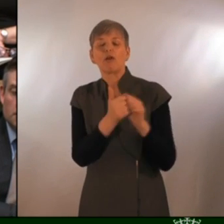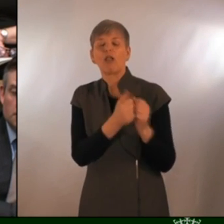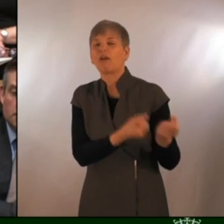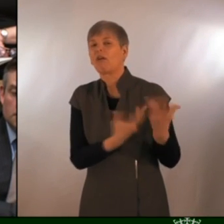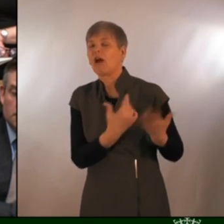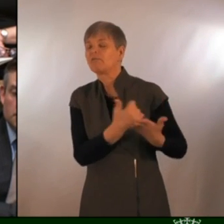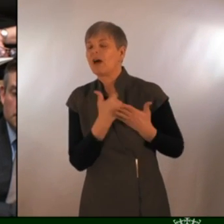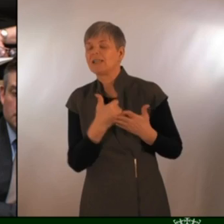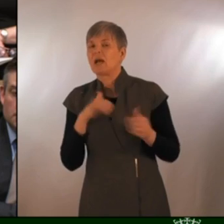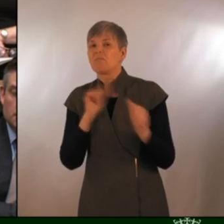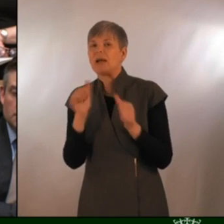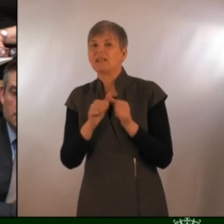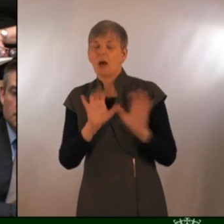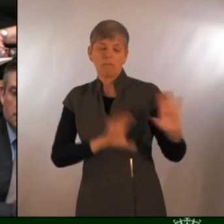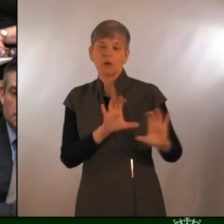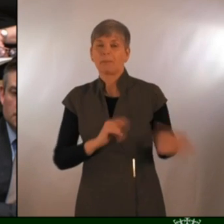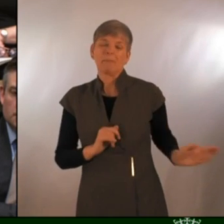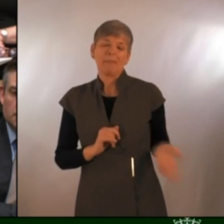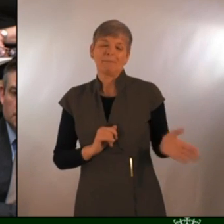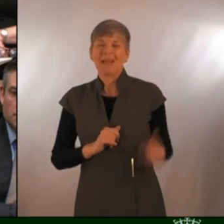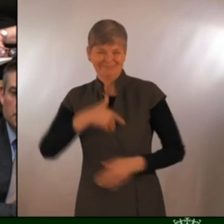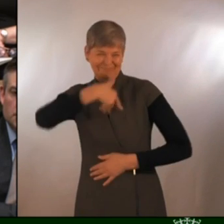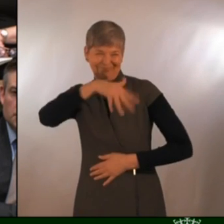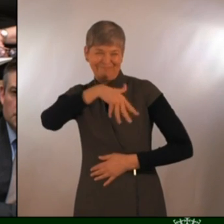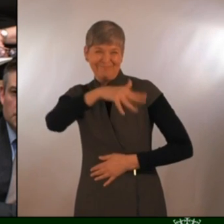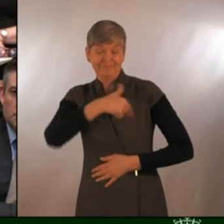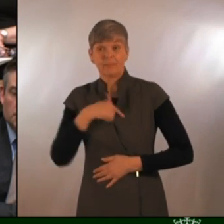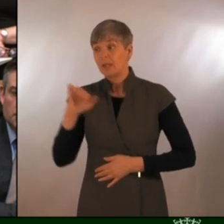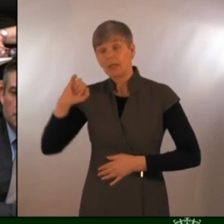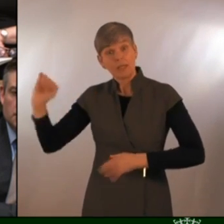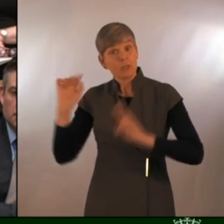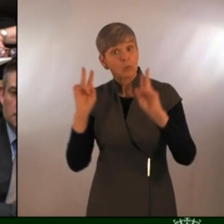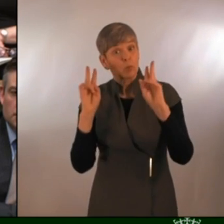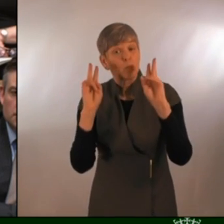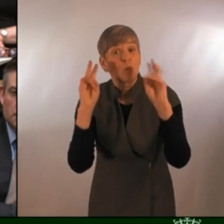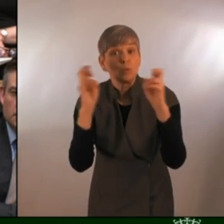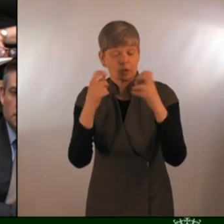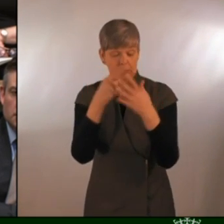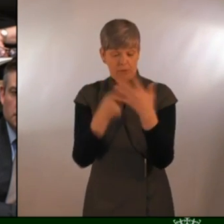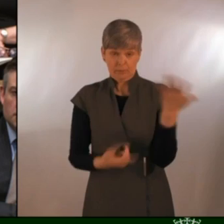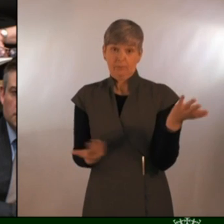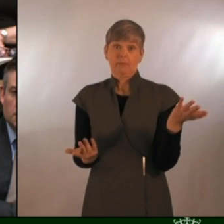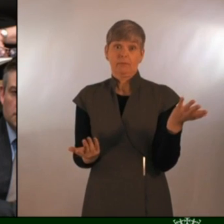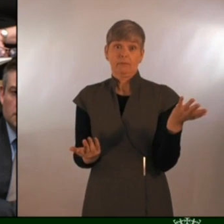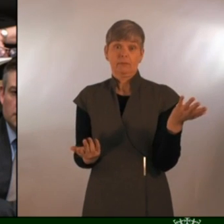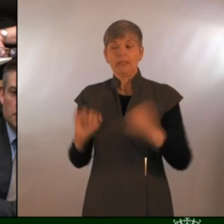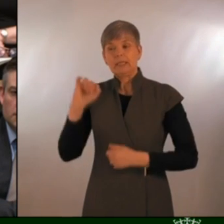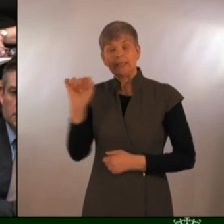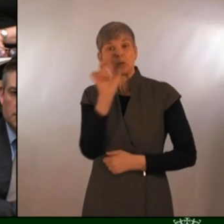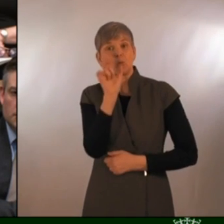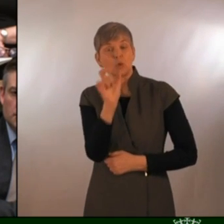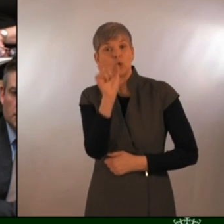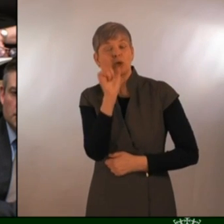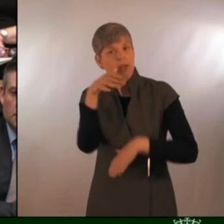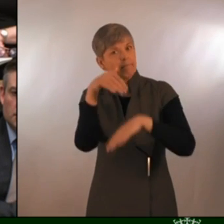to pat her on the bottom and send her on her way. Words have consequences. His